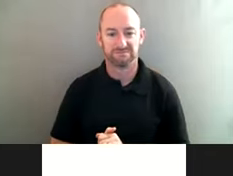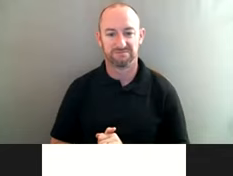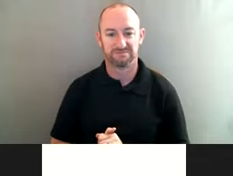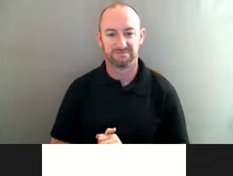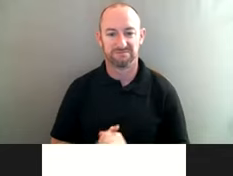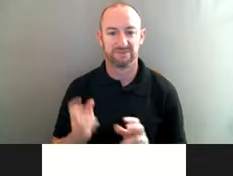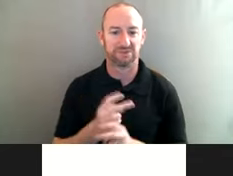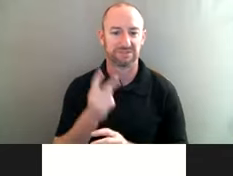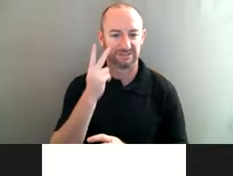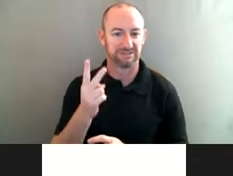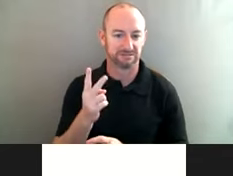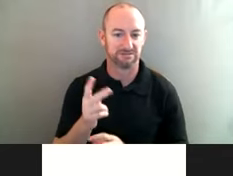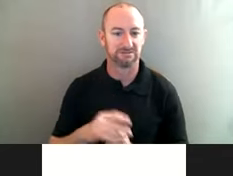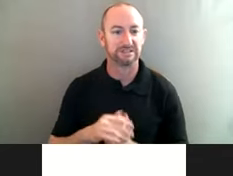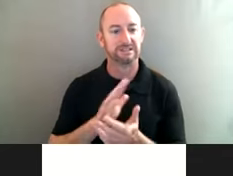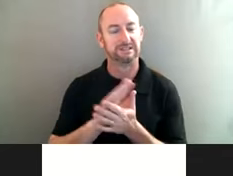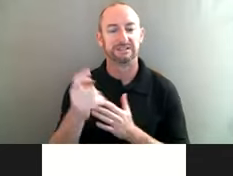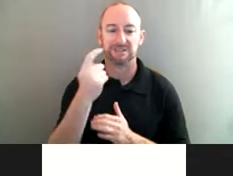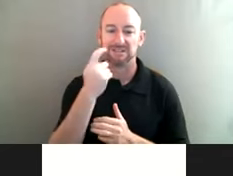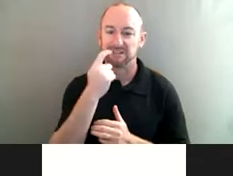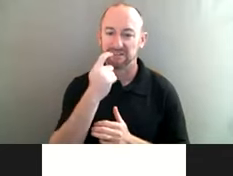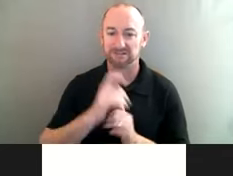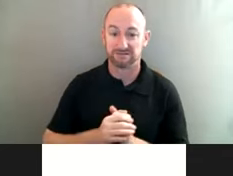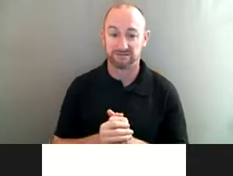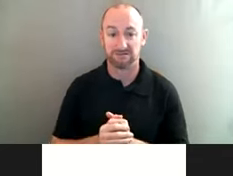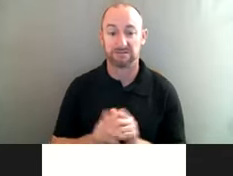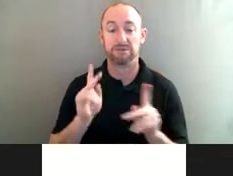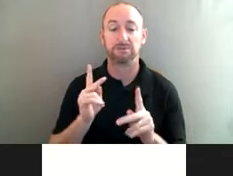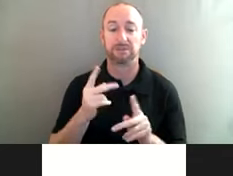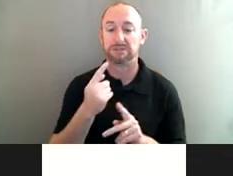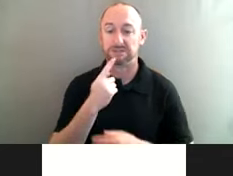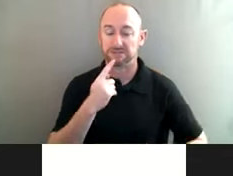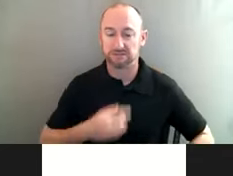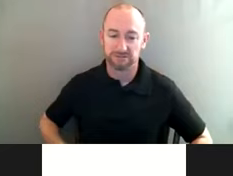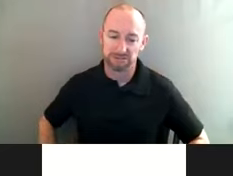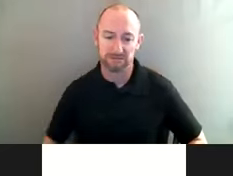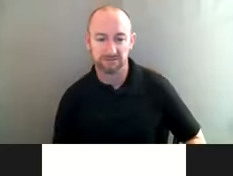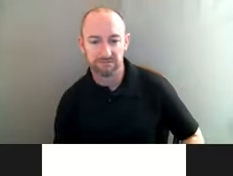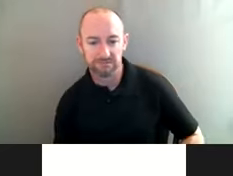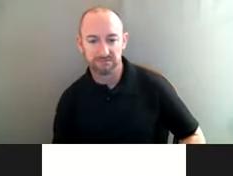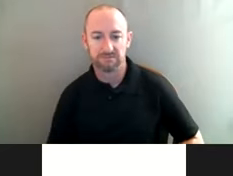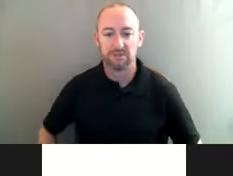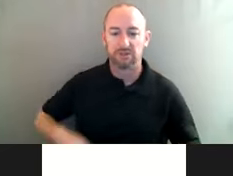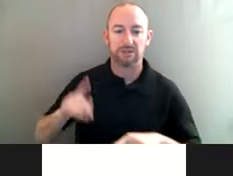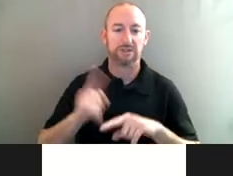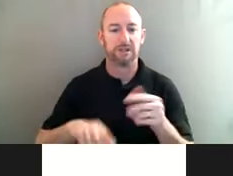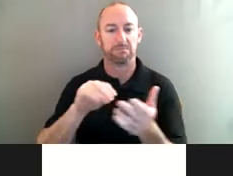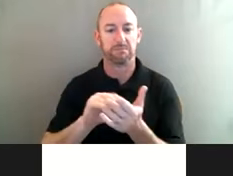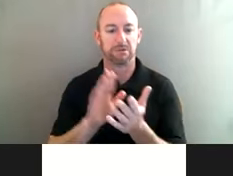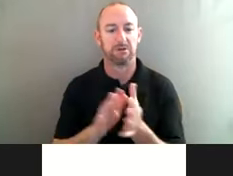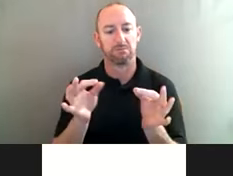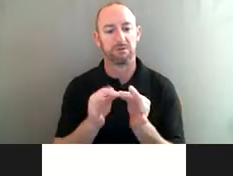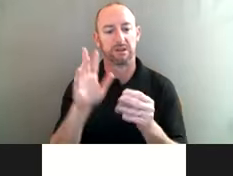to see. It's a nice engraved glass thing. People may say that you can't, put a price on this kind of